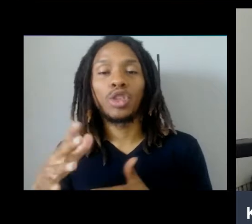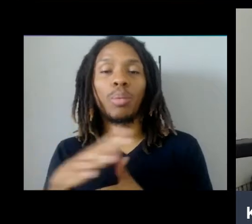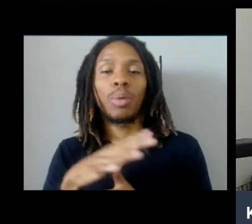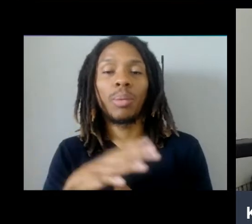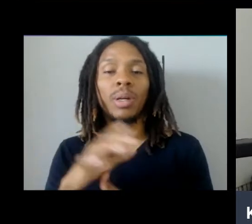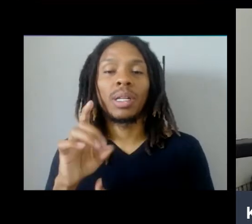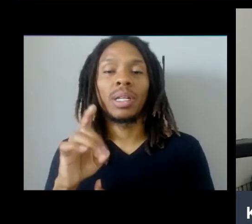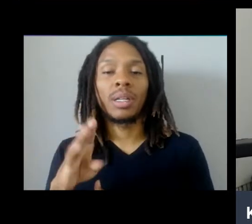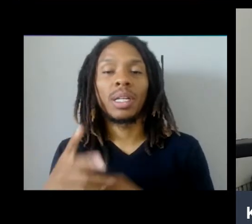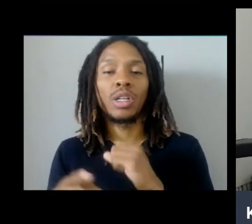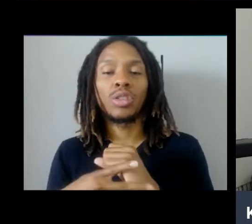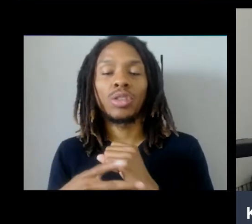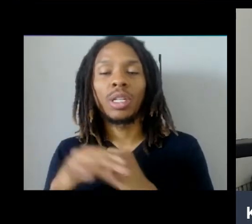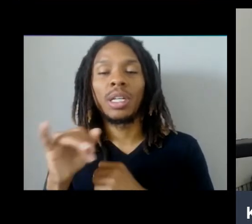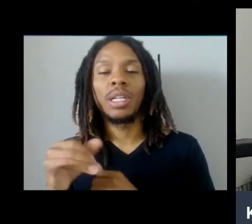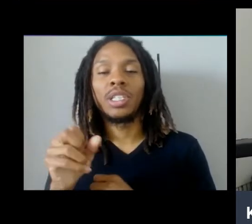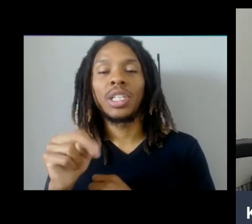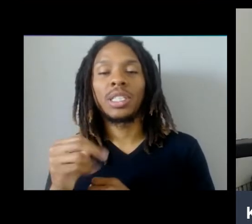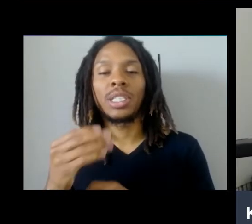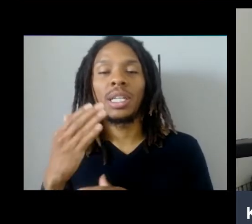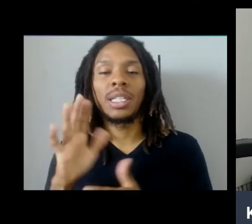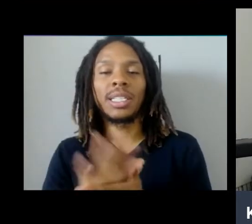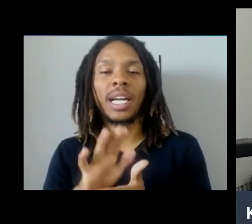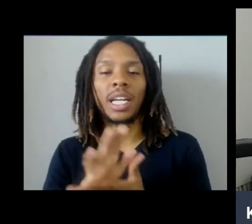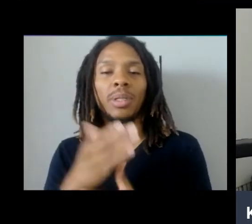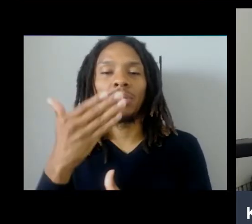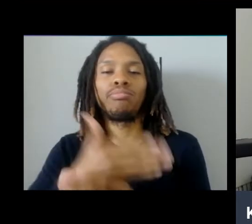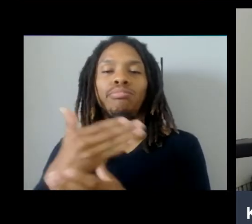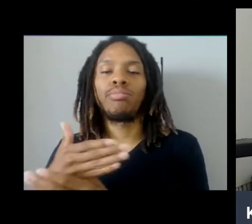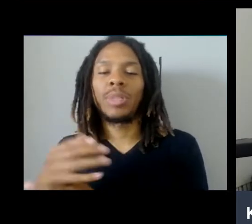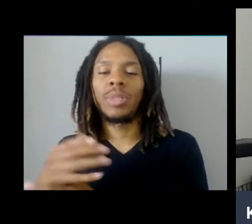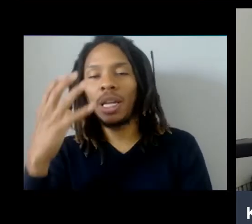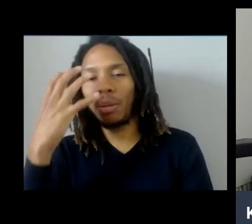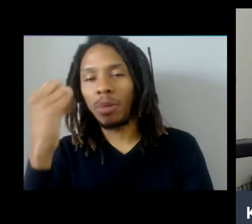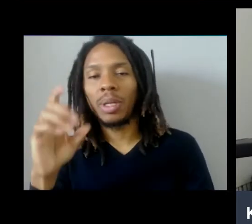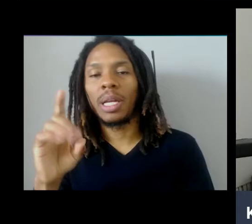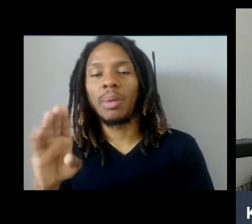store JSON documents natively in MemoryDB as well.